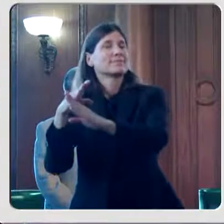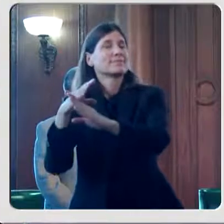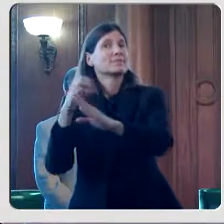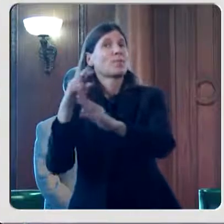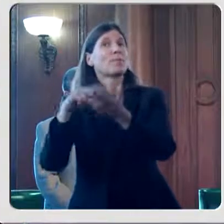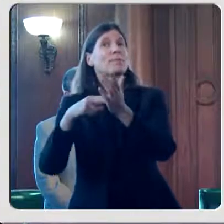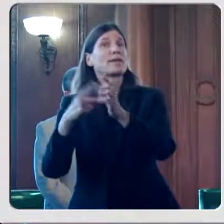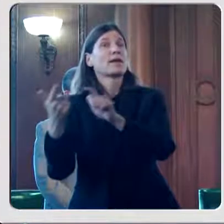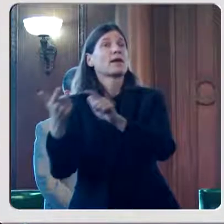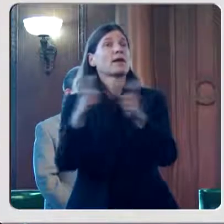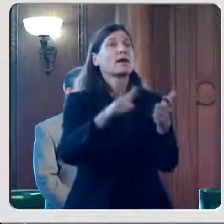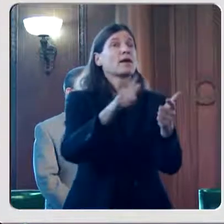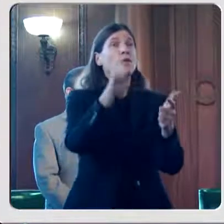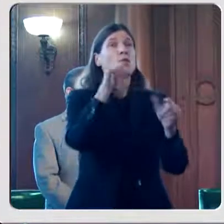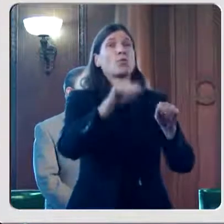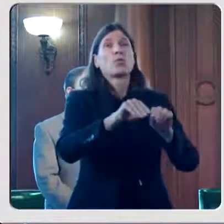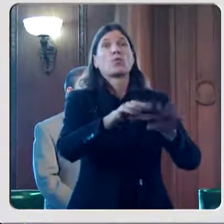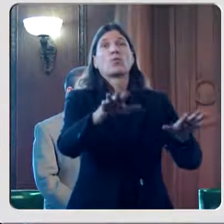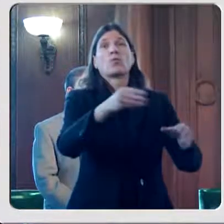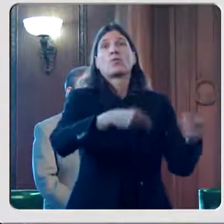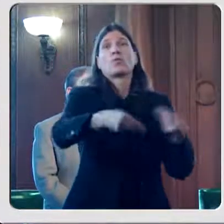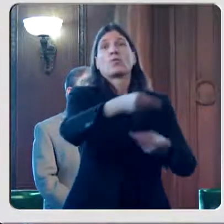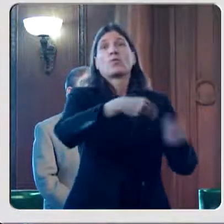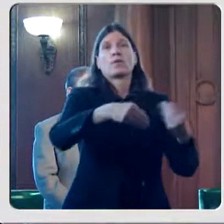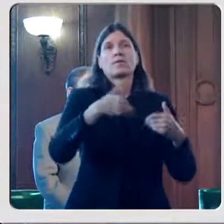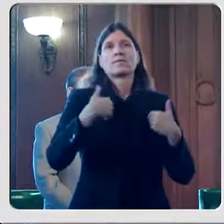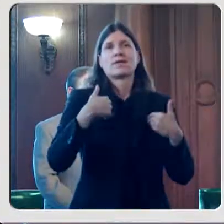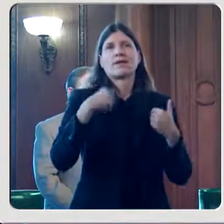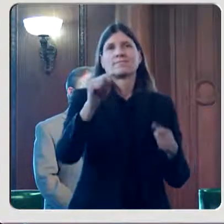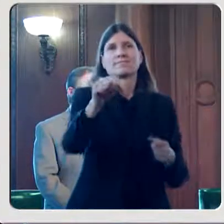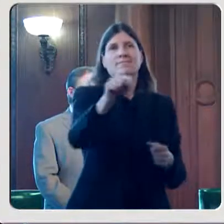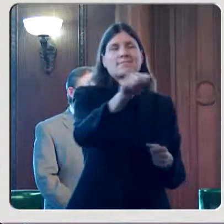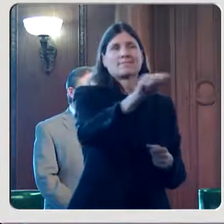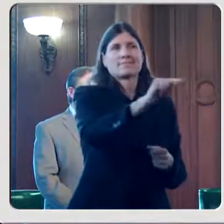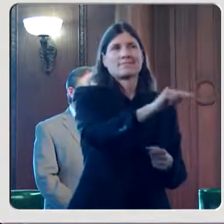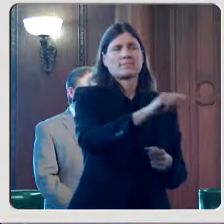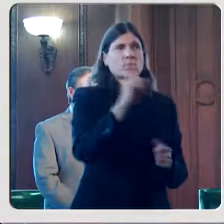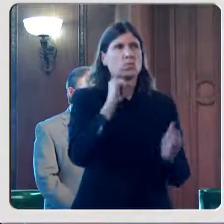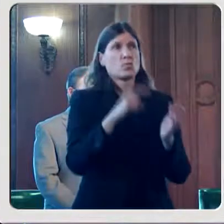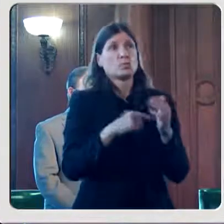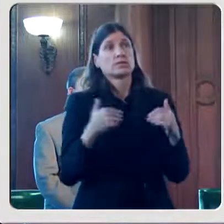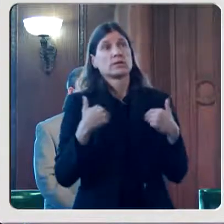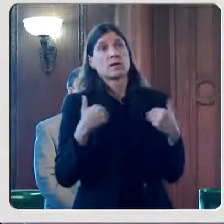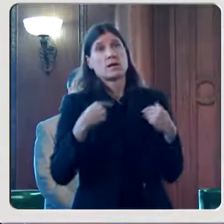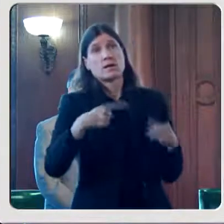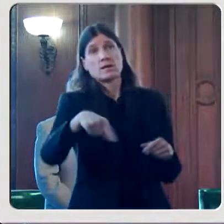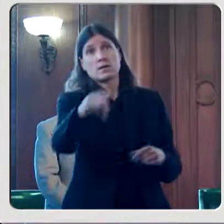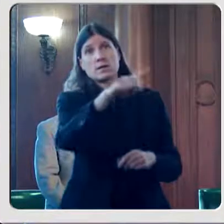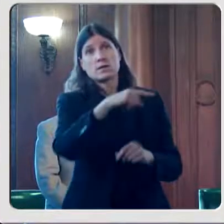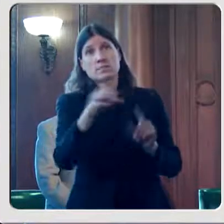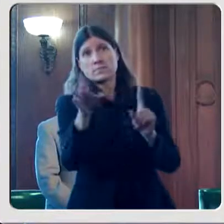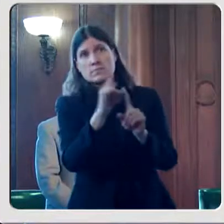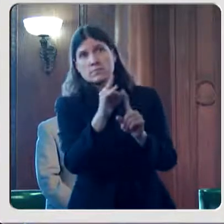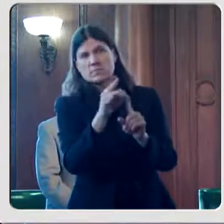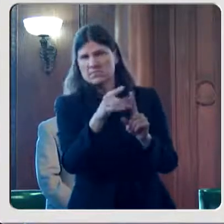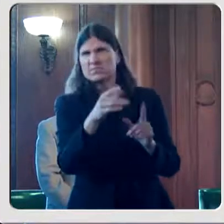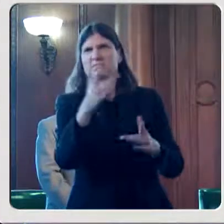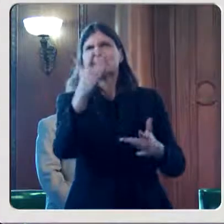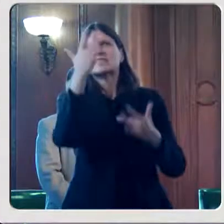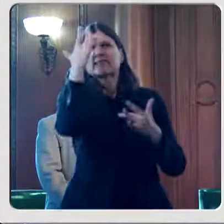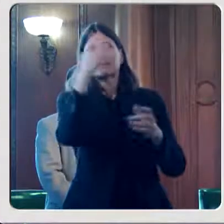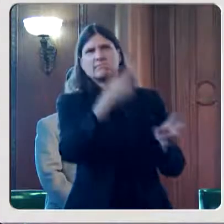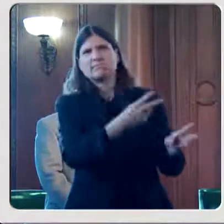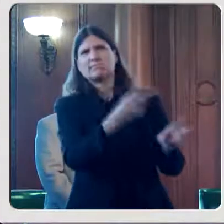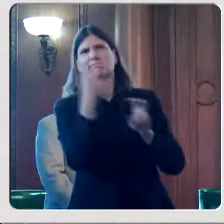that it can be a very serious disease. We just a few weeks ago discharged an individual from our hospital